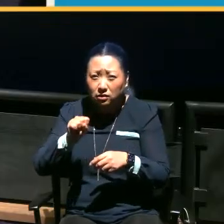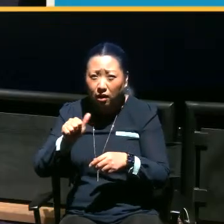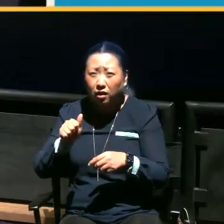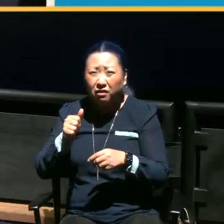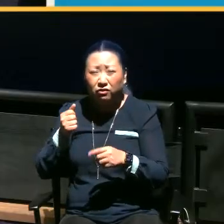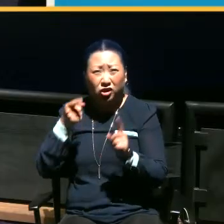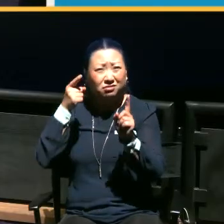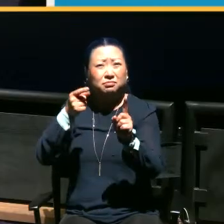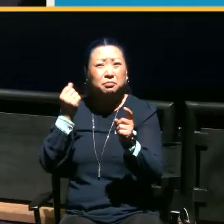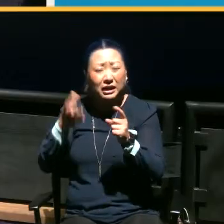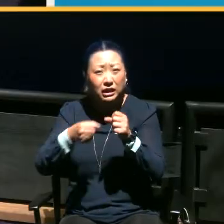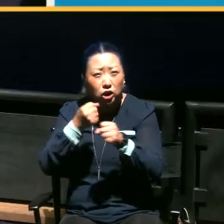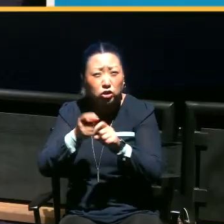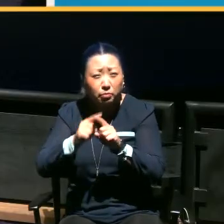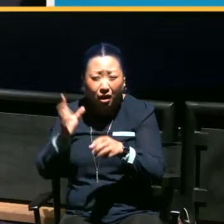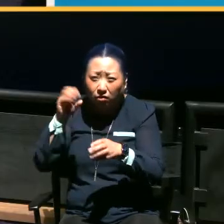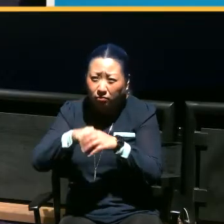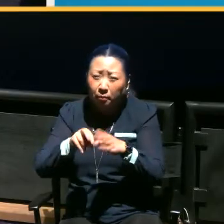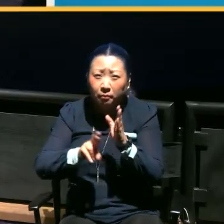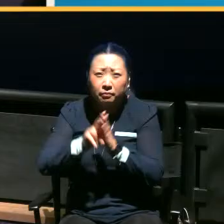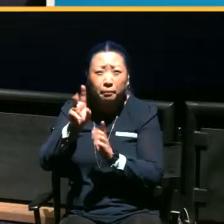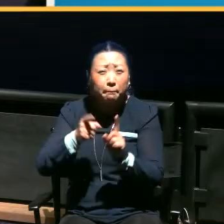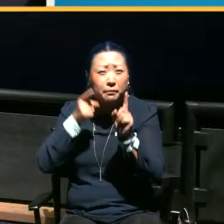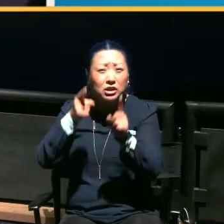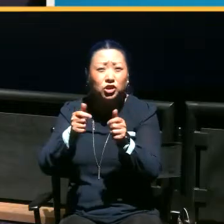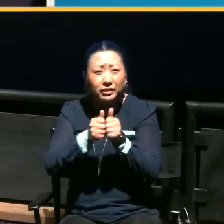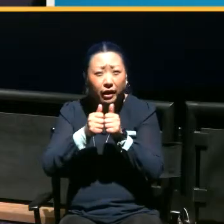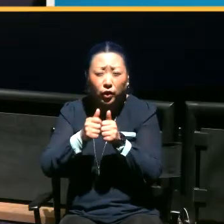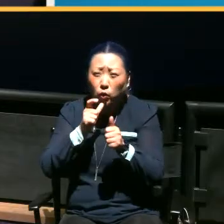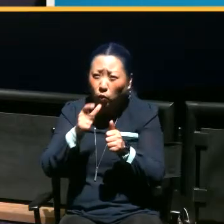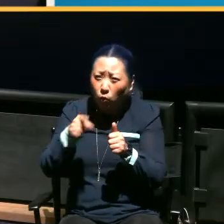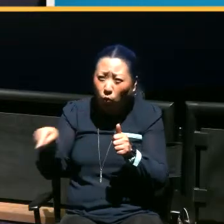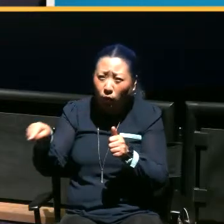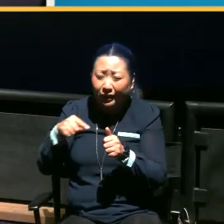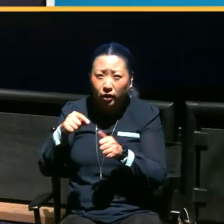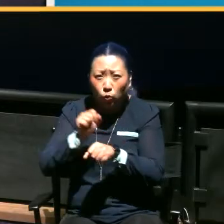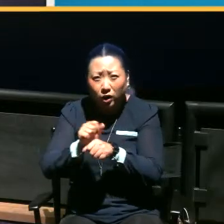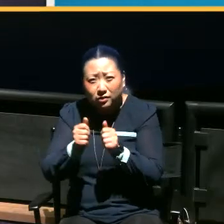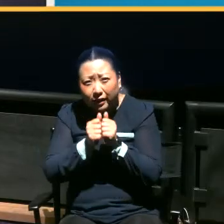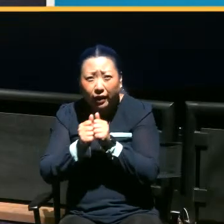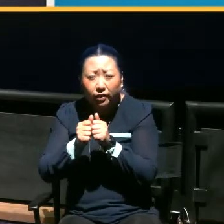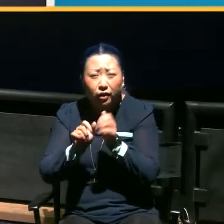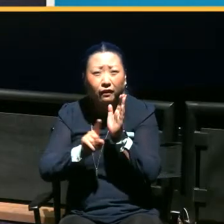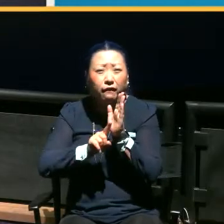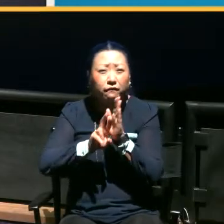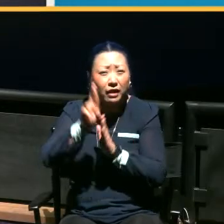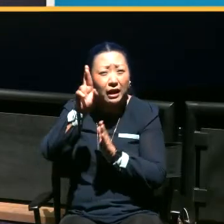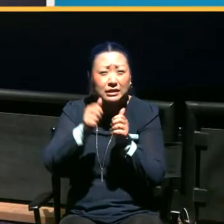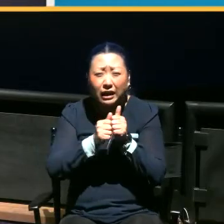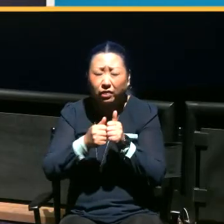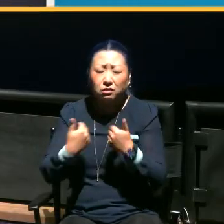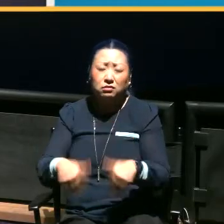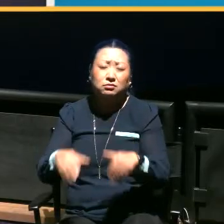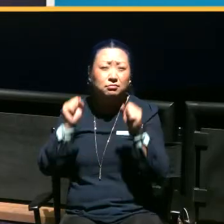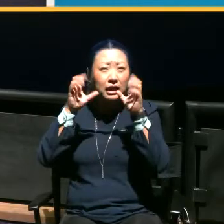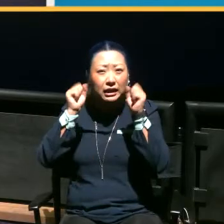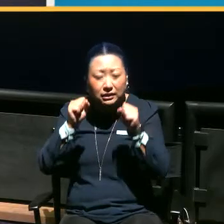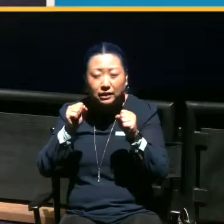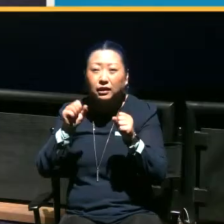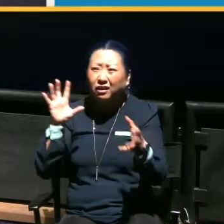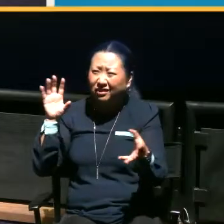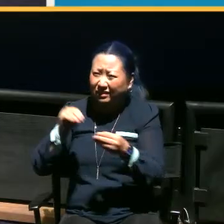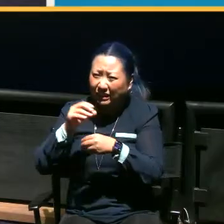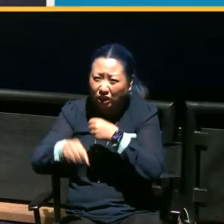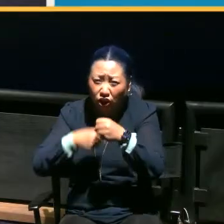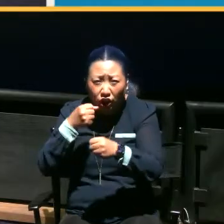to get to go on these missions with the people I get to fly with and the people we work with. It was amazing. It was a highlight. Those years,